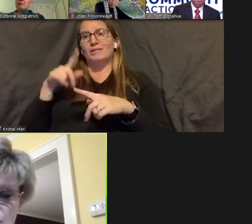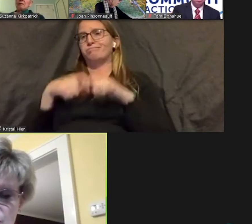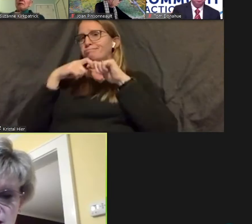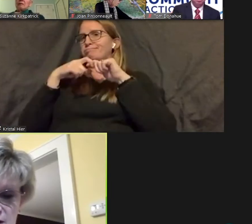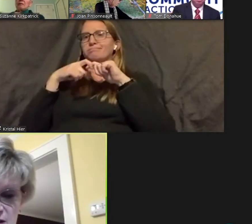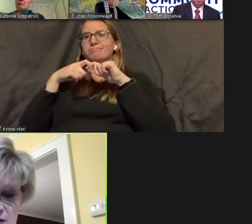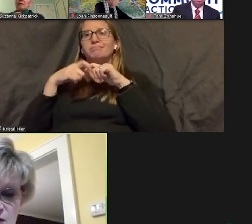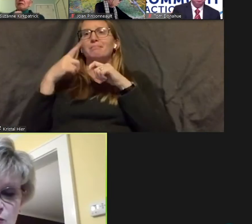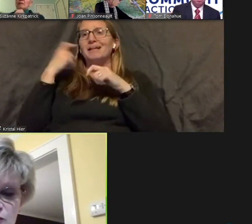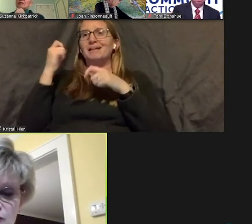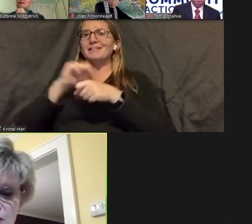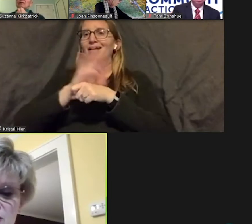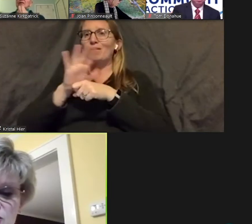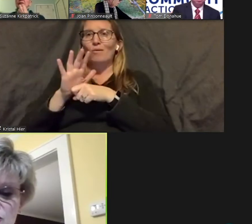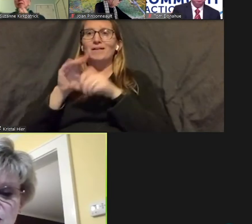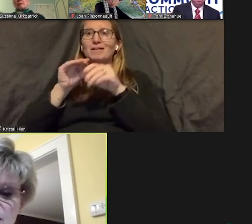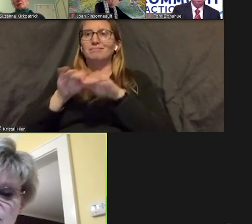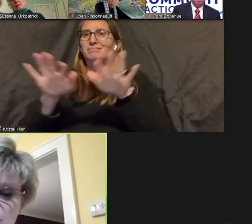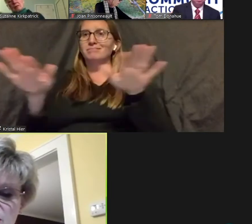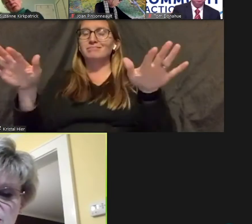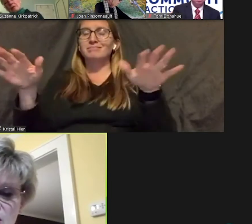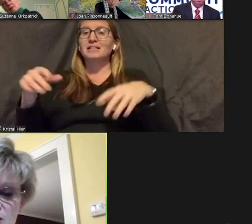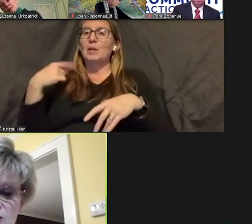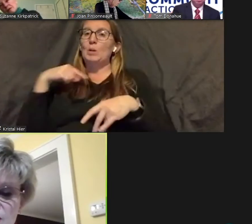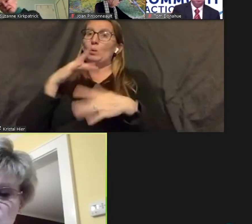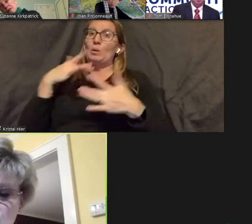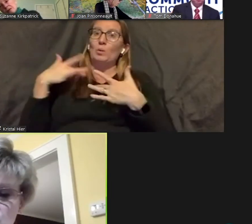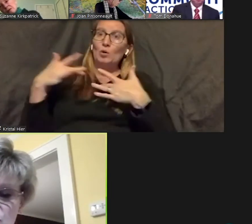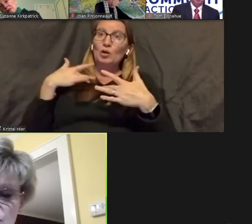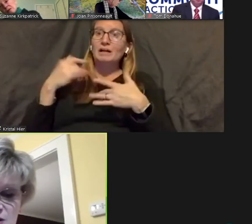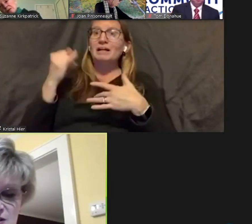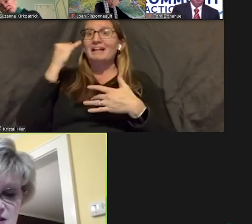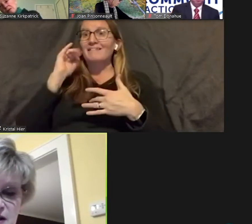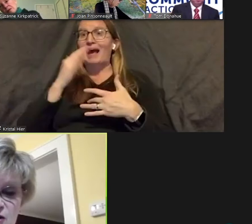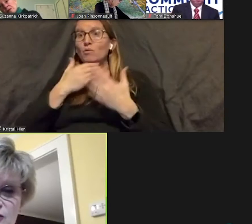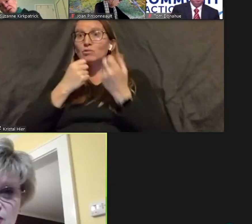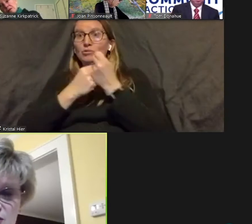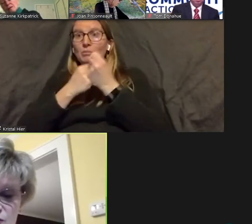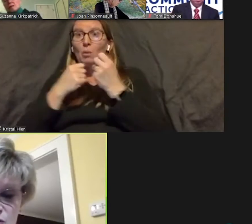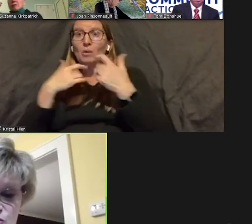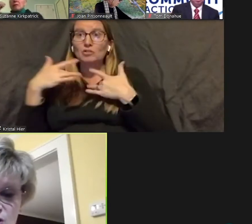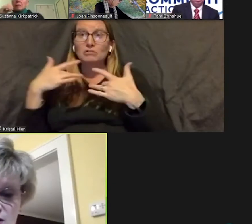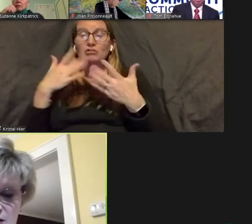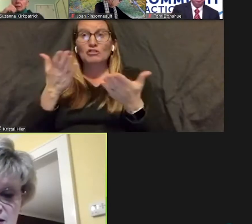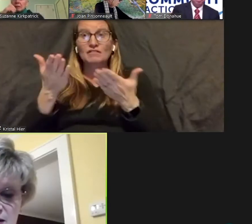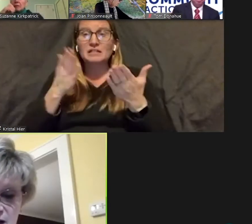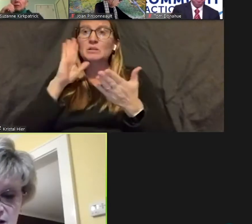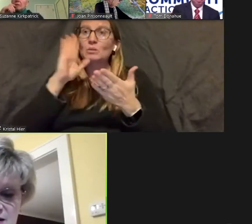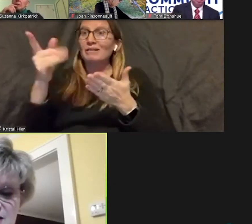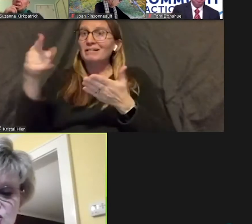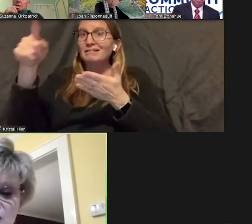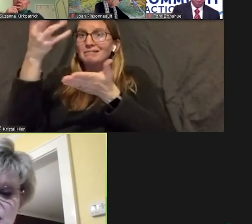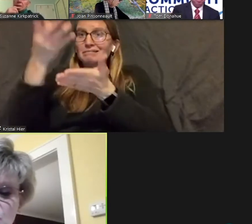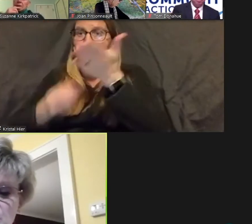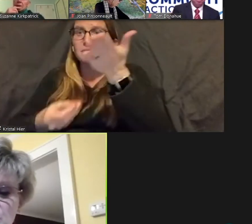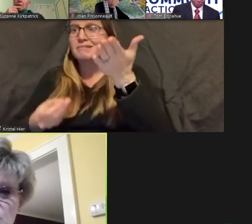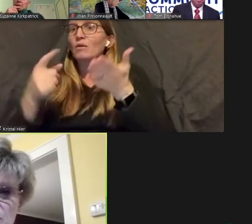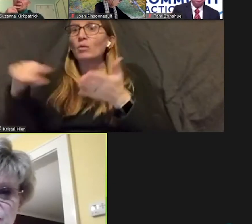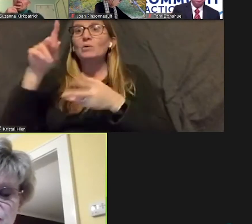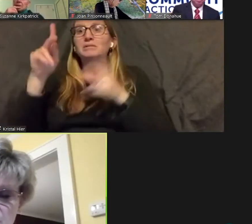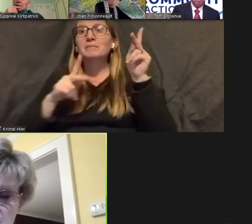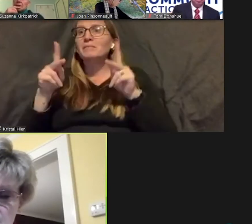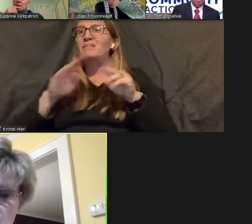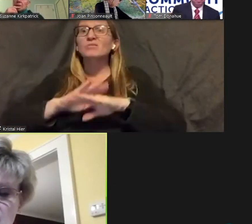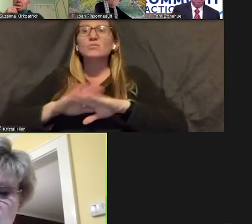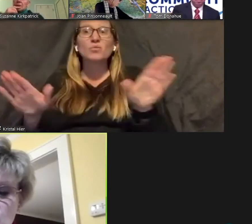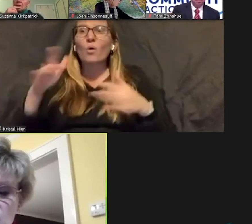health risks of COVID-19. We were very concerned about the impact of the loss of our support services and the health effects of social isolation on our members